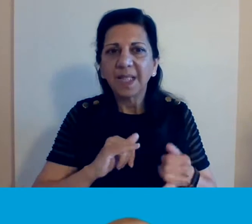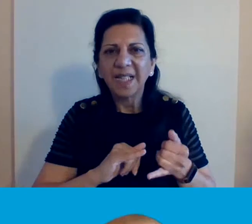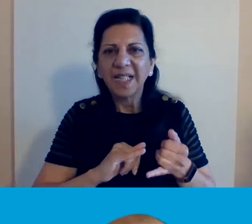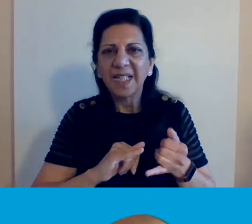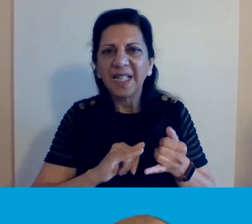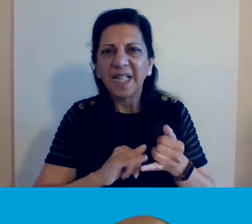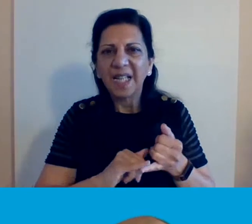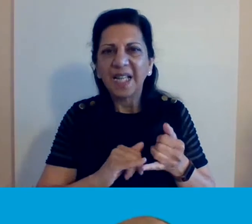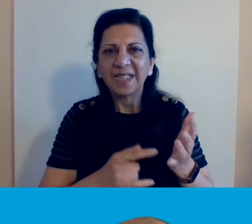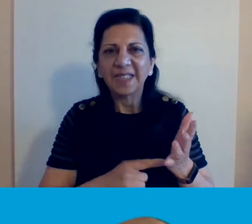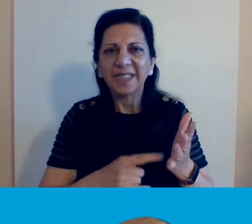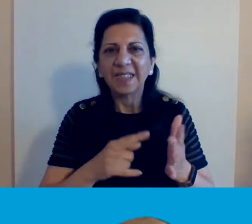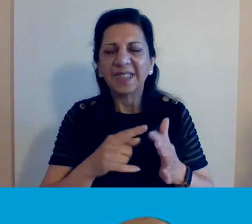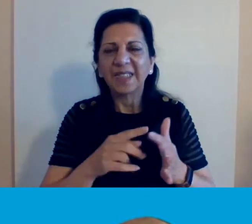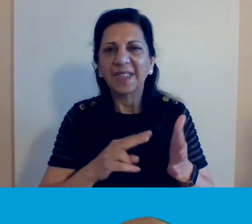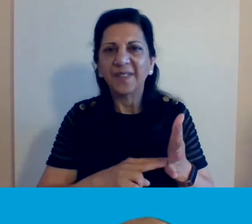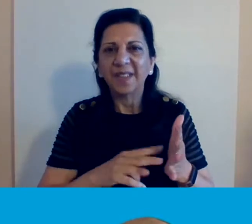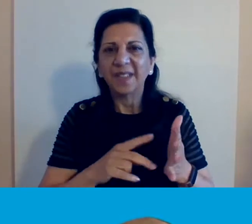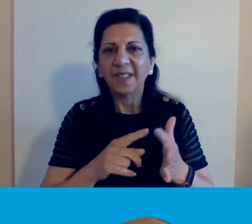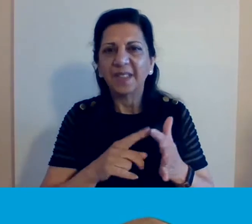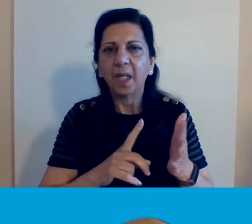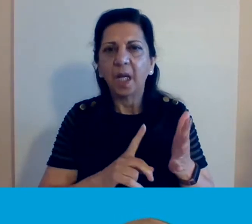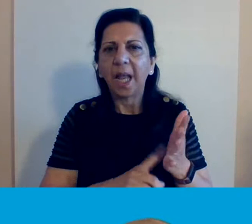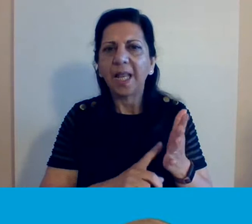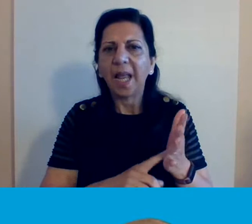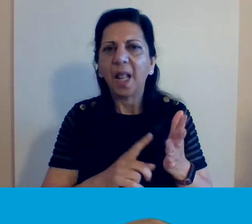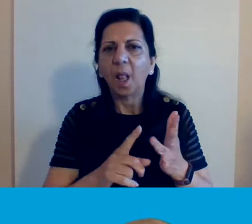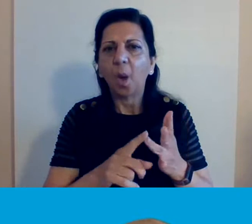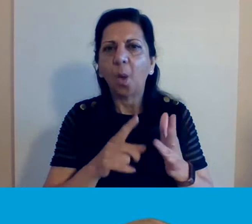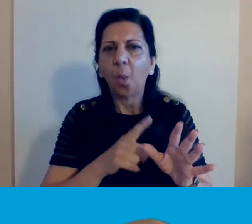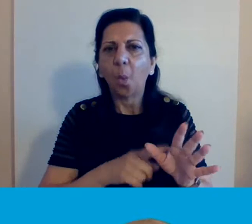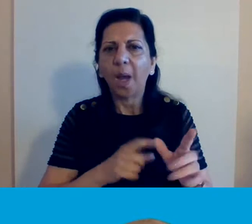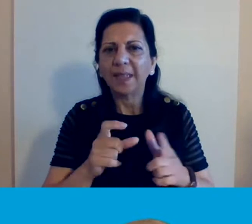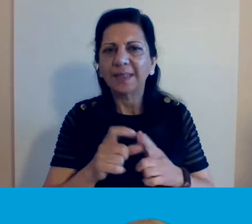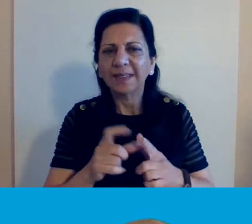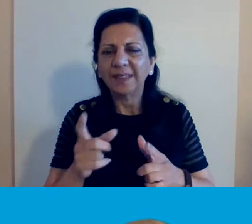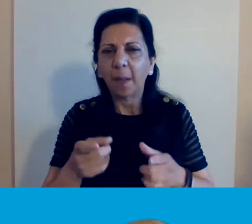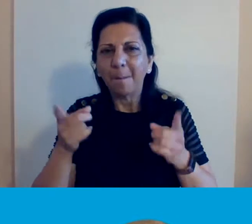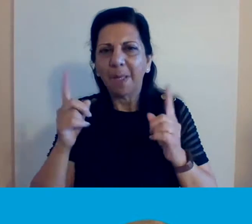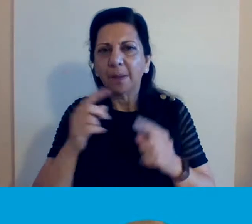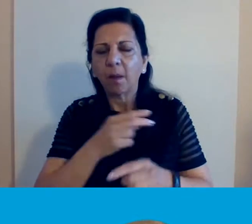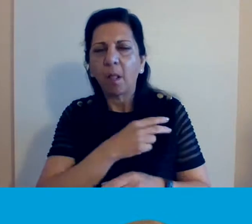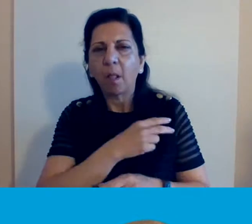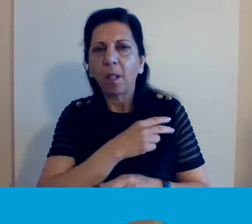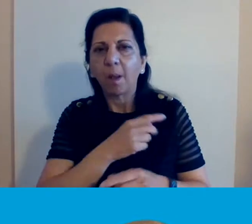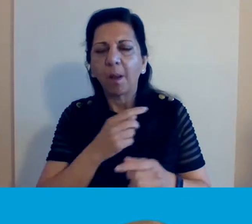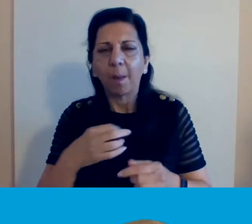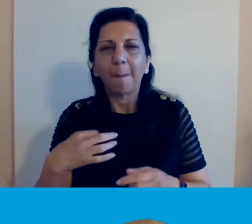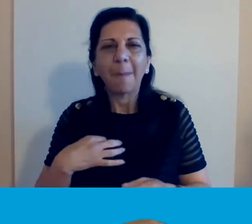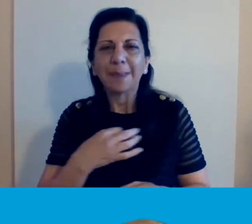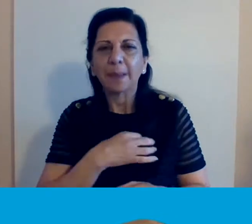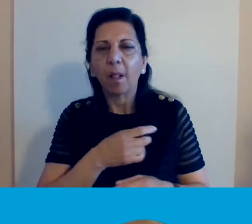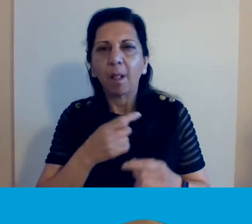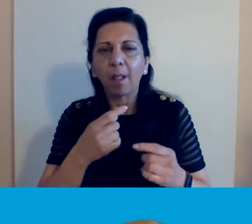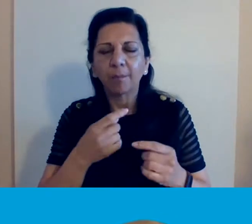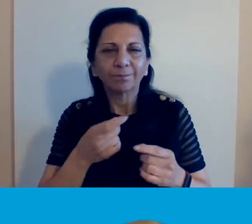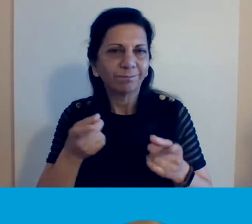Dr. Steve Lloyd, who's the CCG's medical director, is helping support the Joint Up Care Derbyshire system in looking